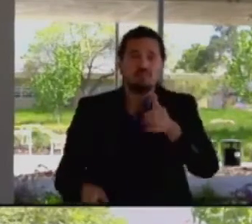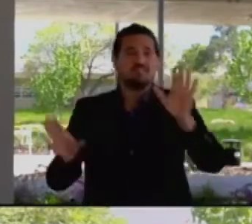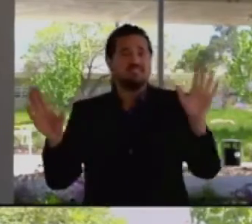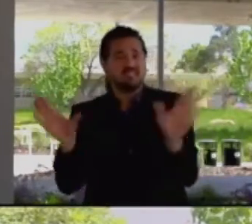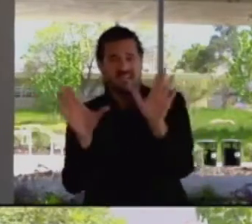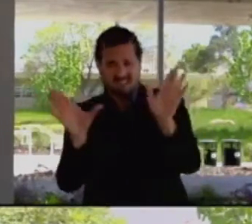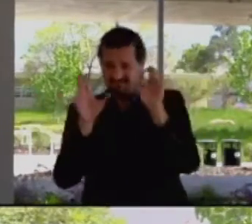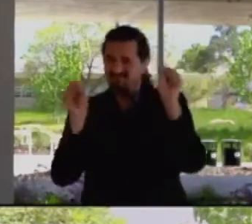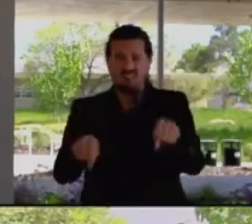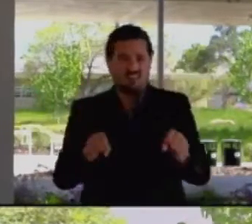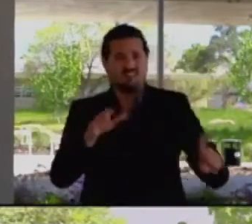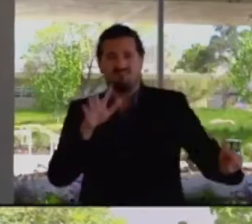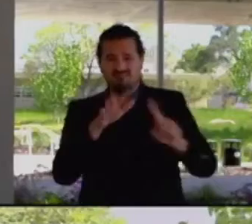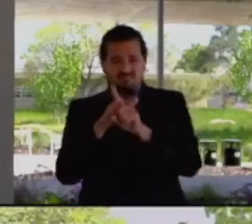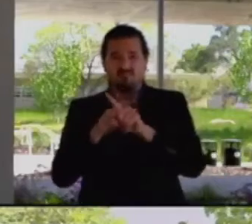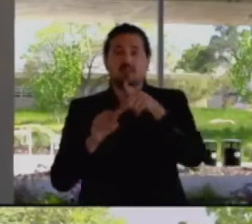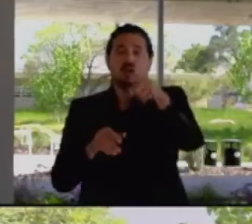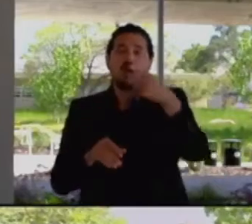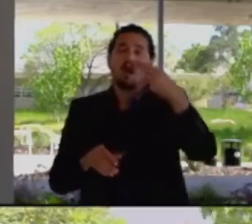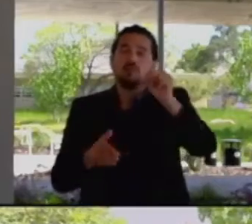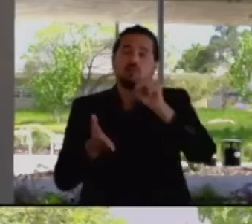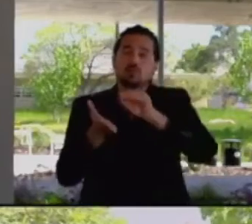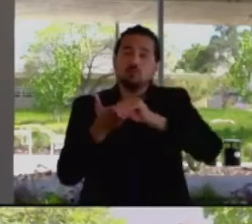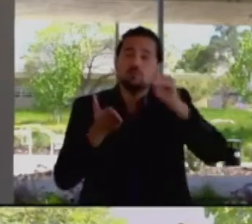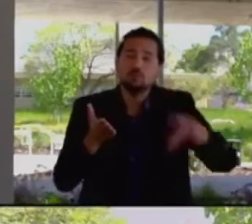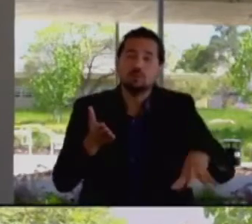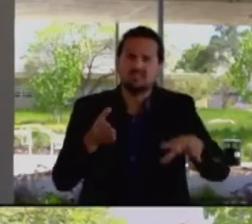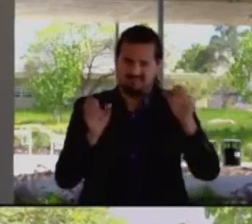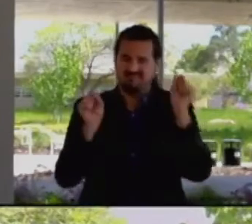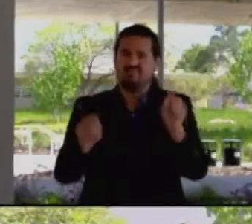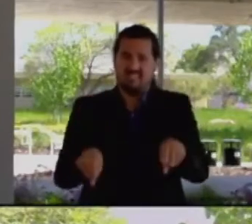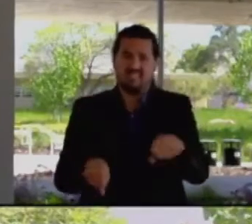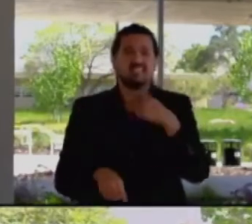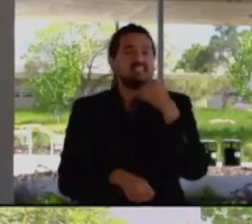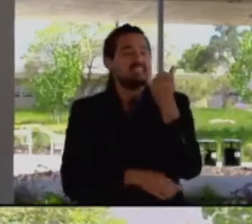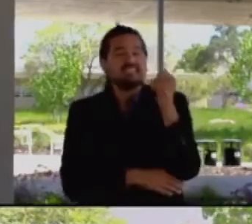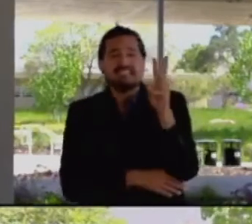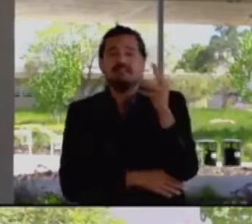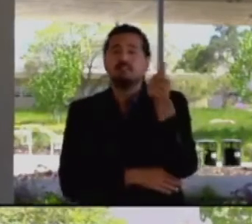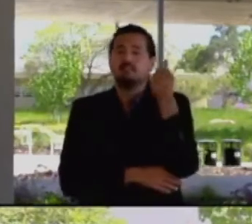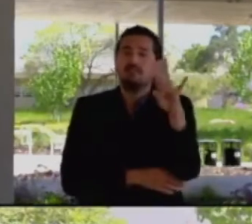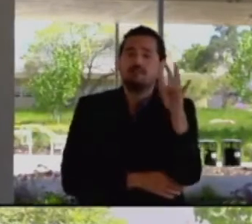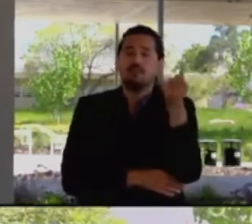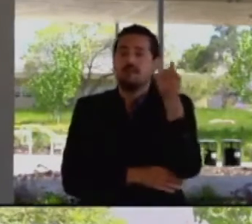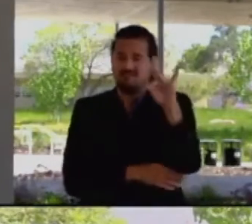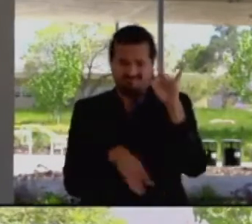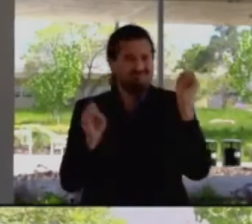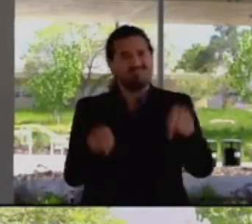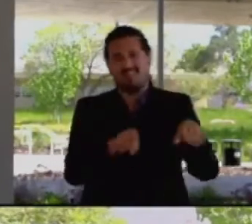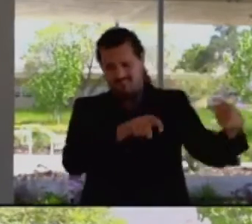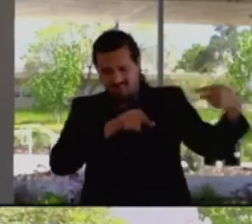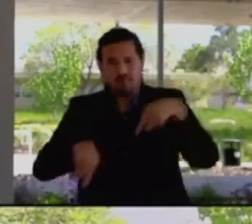age students 16 and older in to get vaccinated is really a true honor for us to be able to host that here.